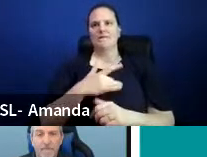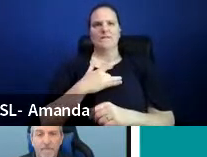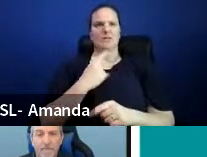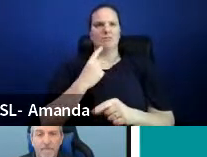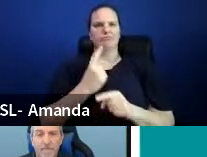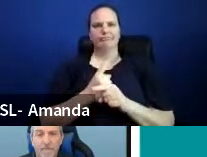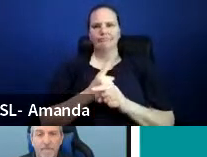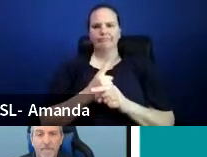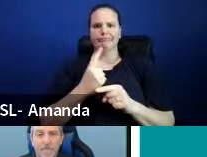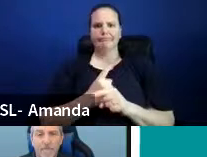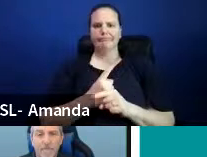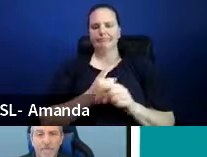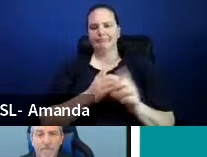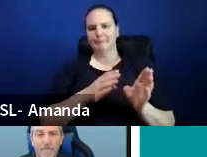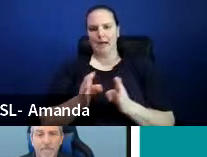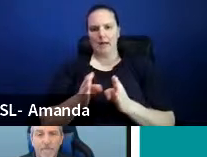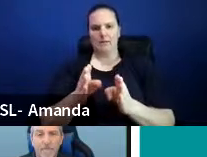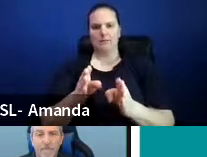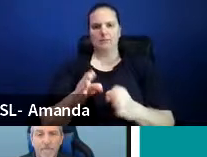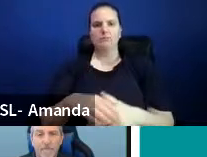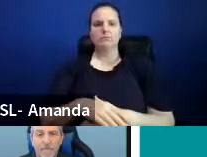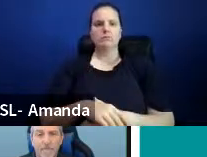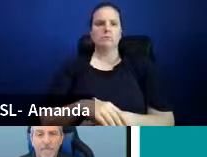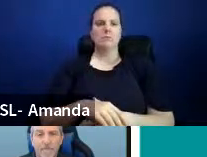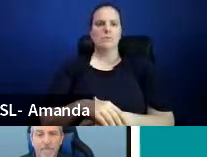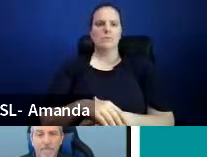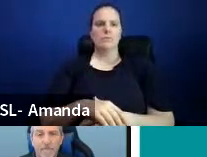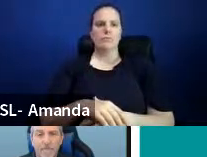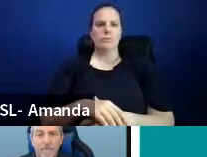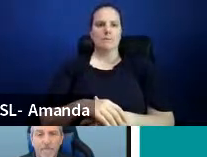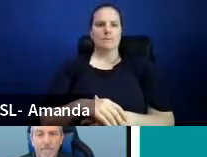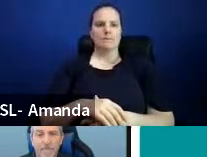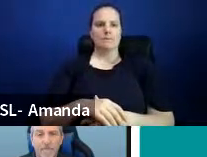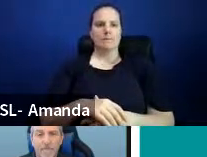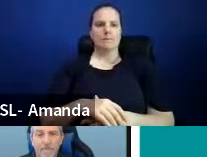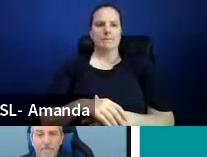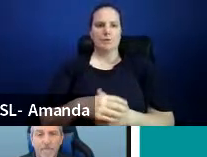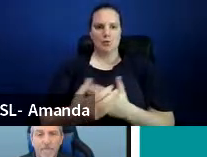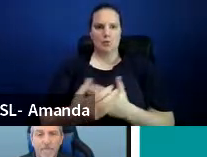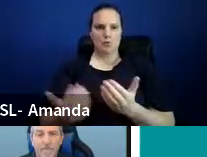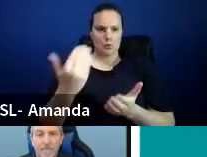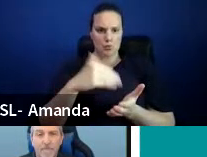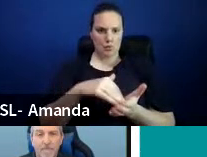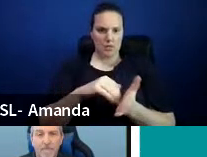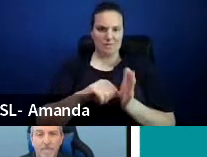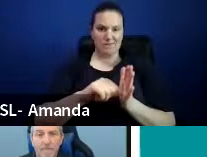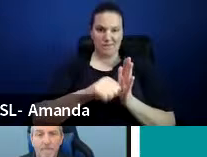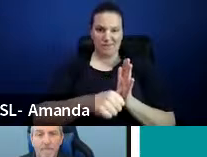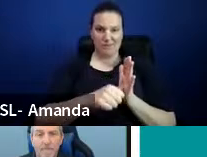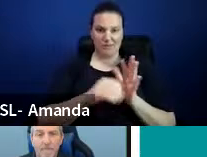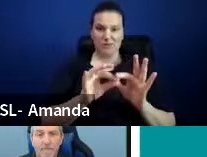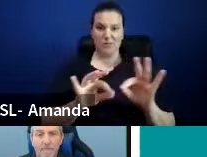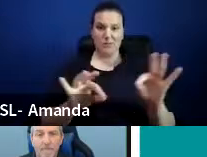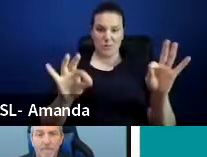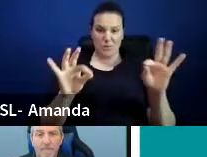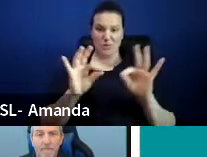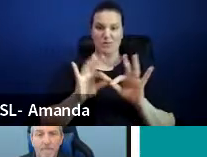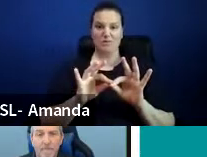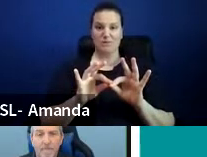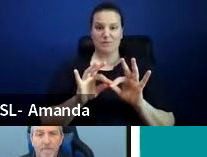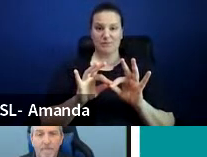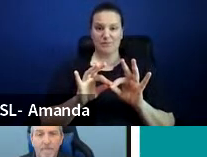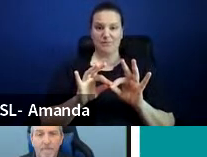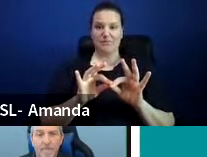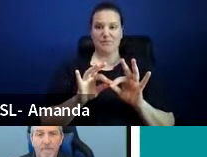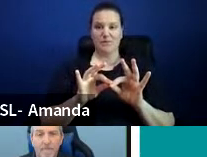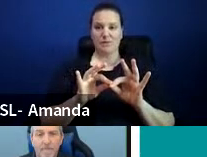path. And to re-emphasize the importance, we have just